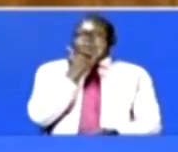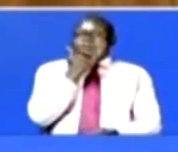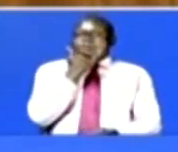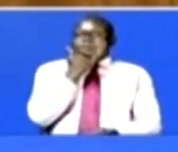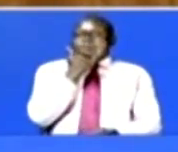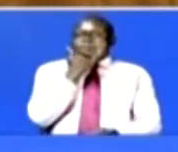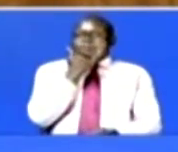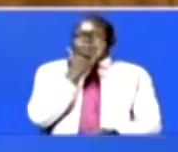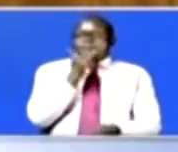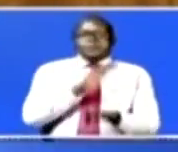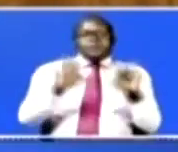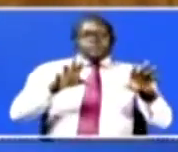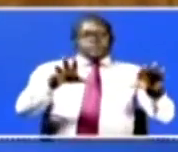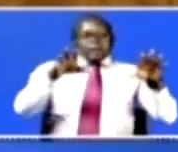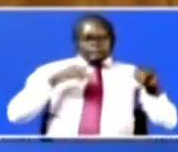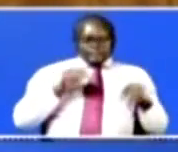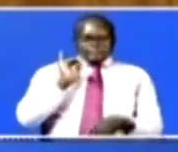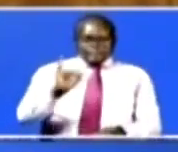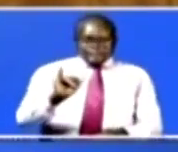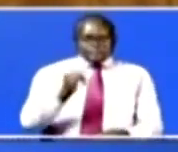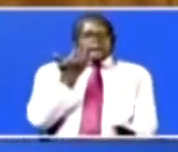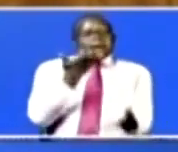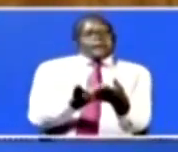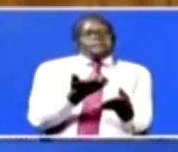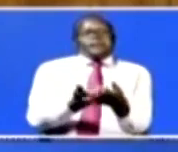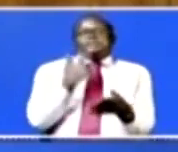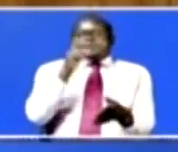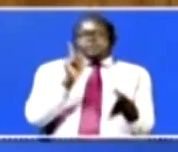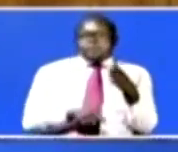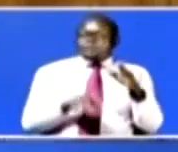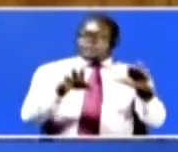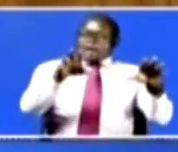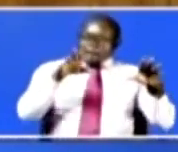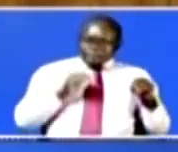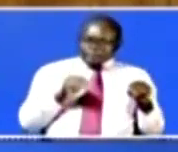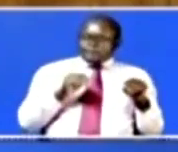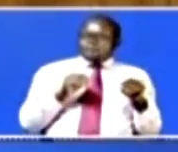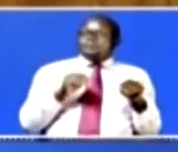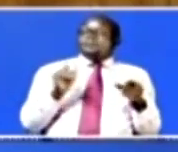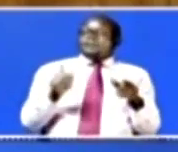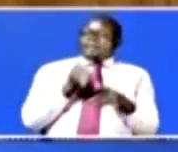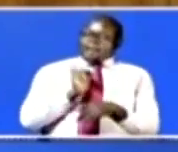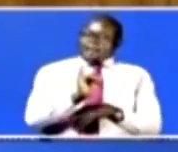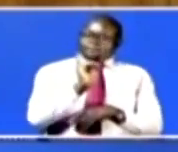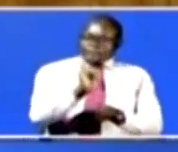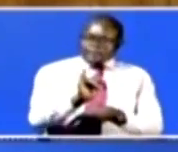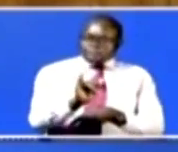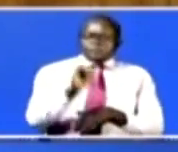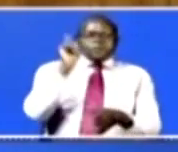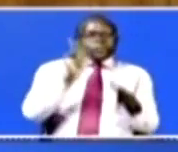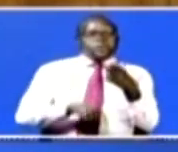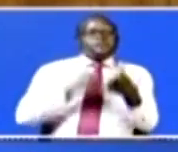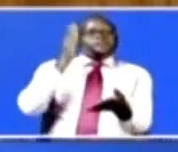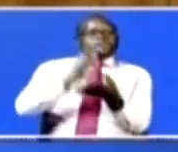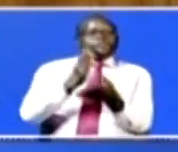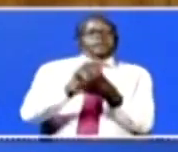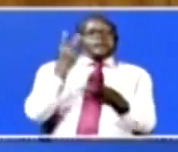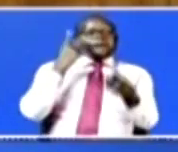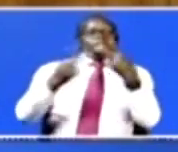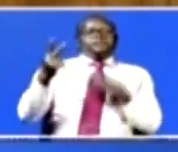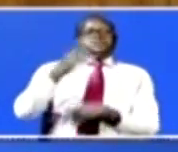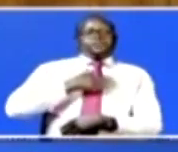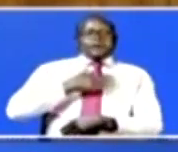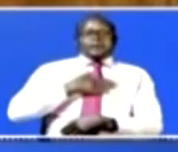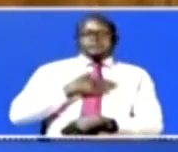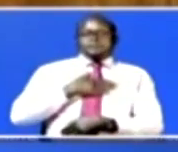it was wrong not to admit it, and we say it should be admitted and leave it there, is really what is really, in our view,